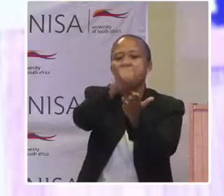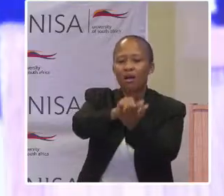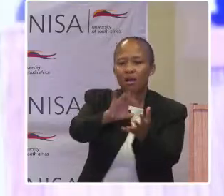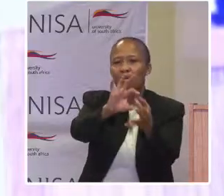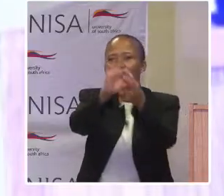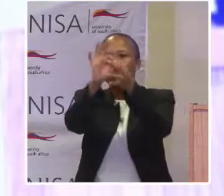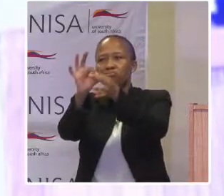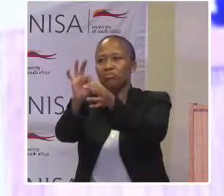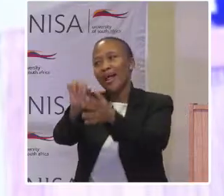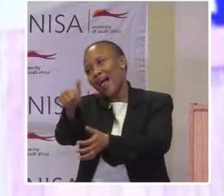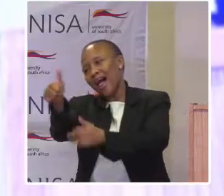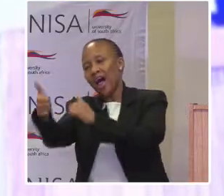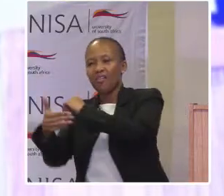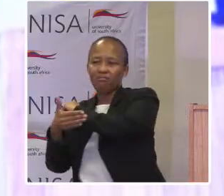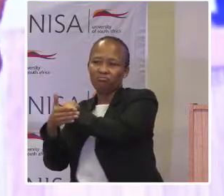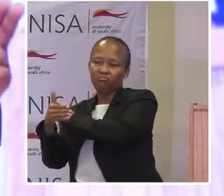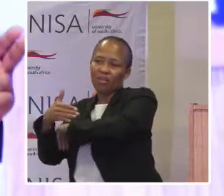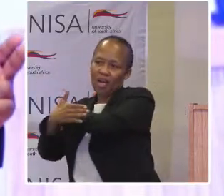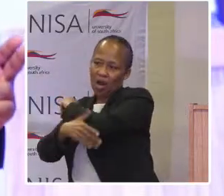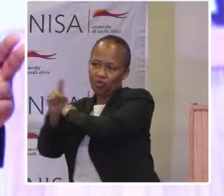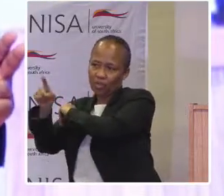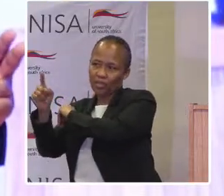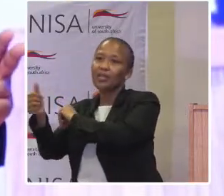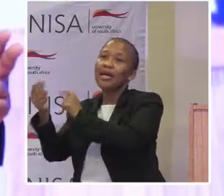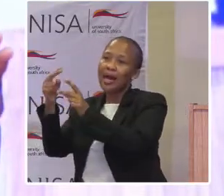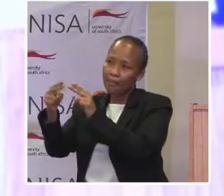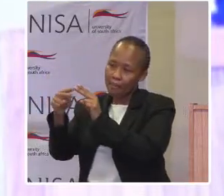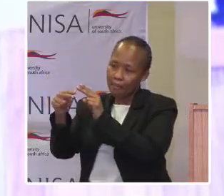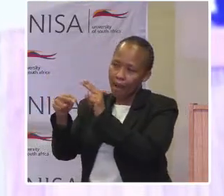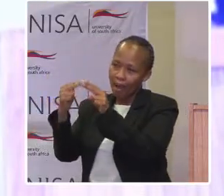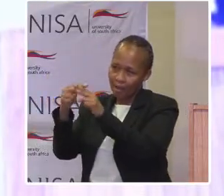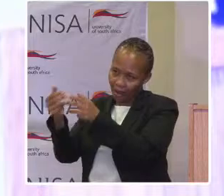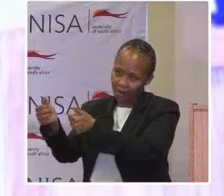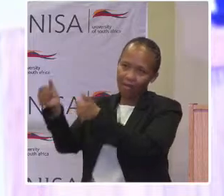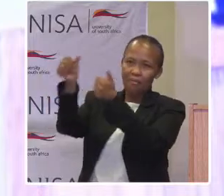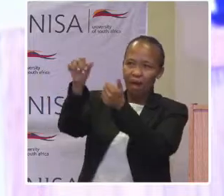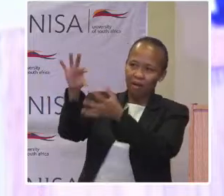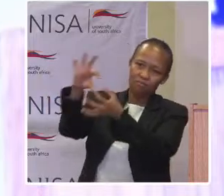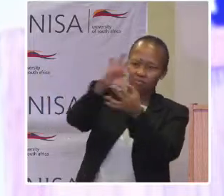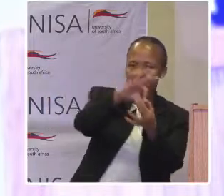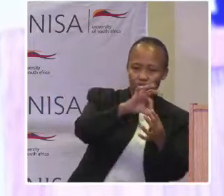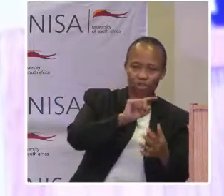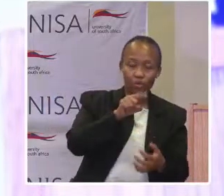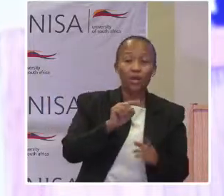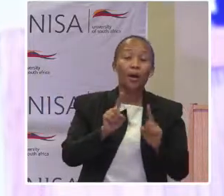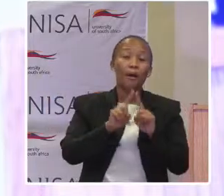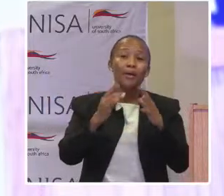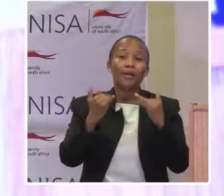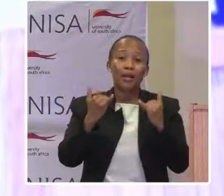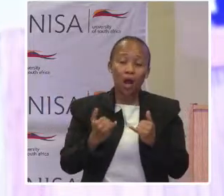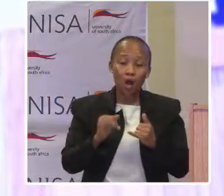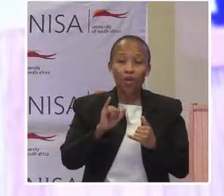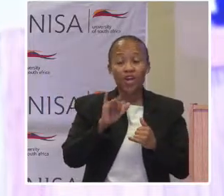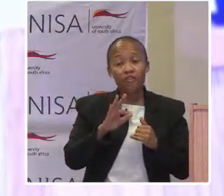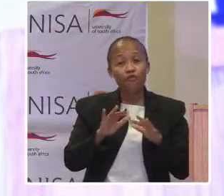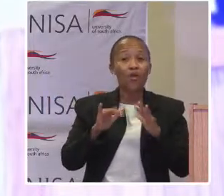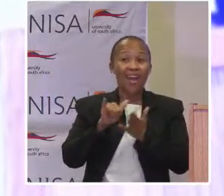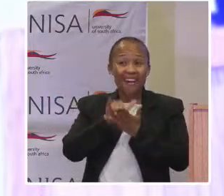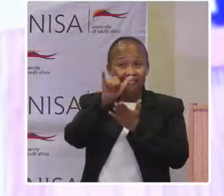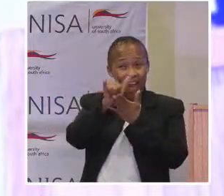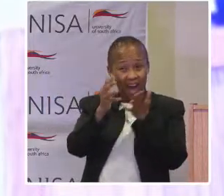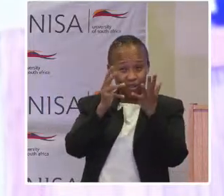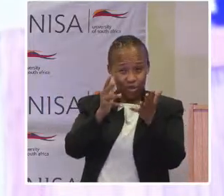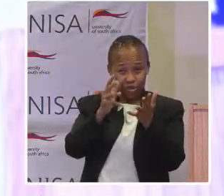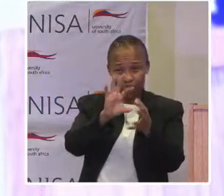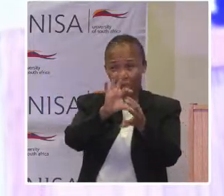come back to Africa. The time will be longer, but it will be much more smoother and seamless if you fly like that. We need to do something about